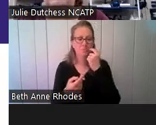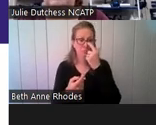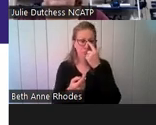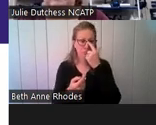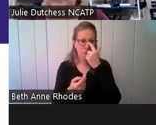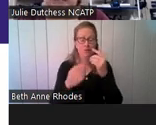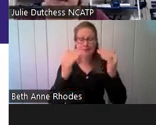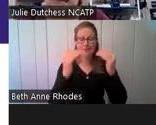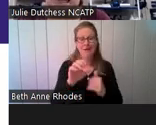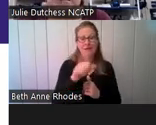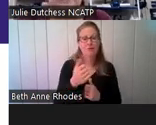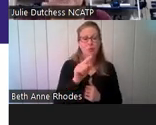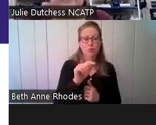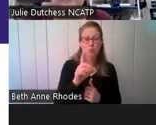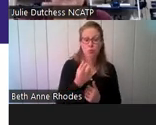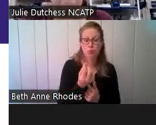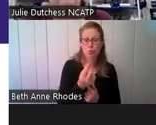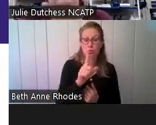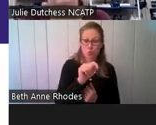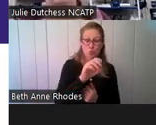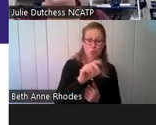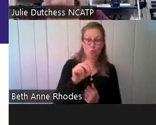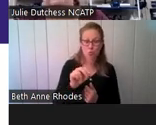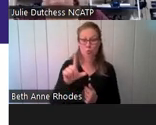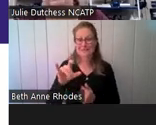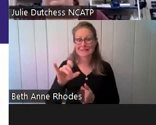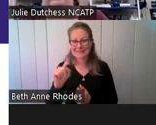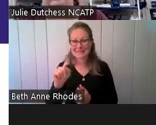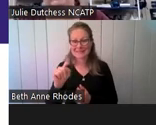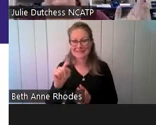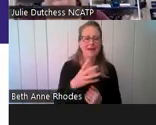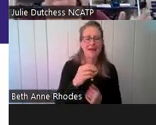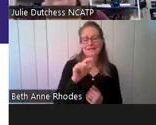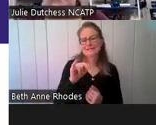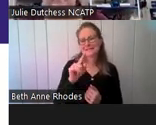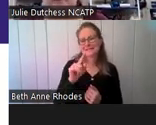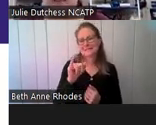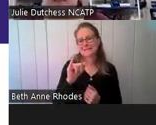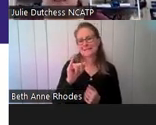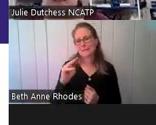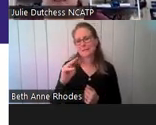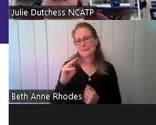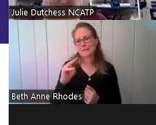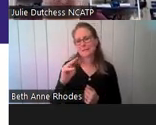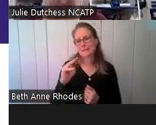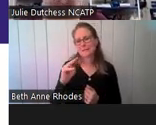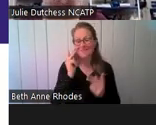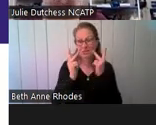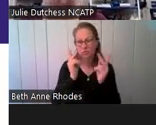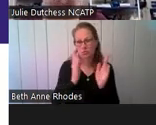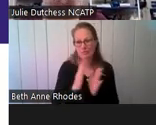list. And Teemo is a really nice visual daily planner. And so that's all I have.